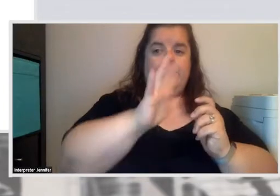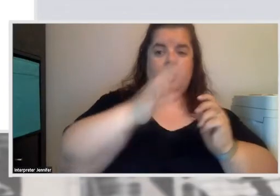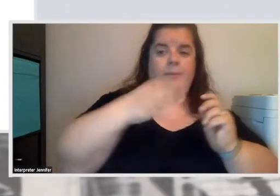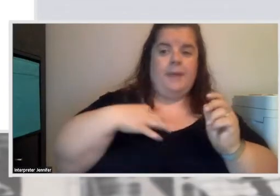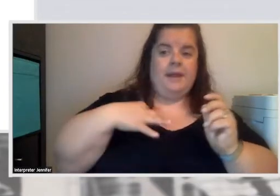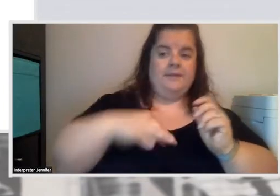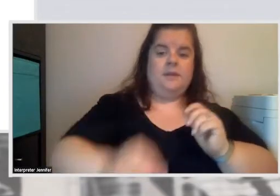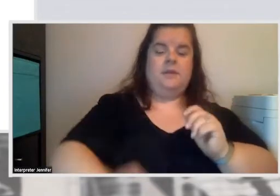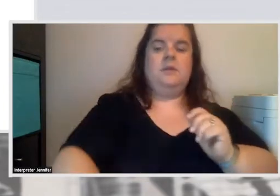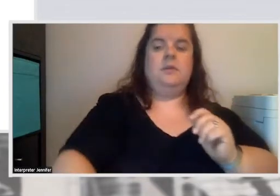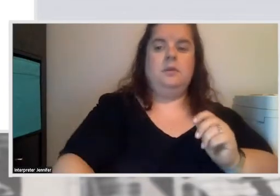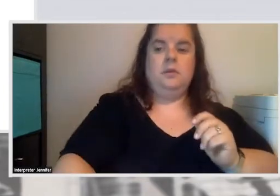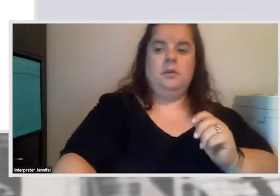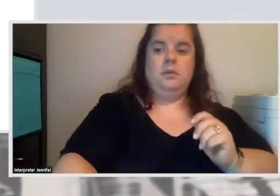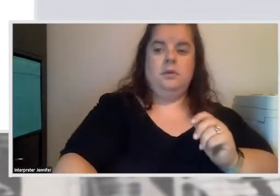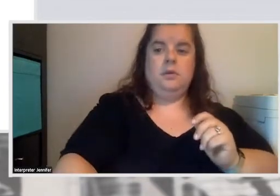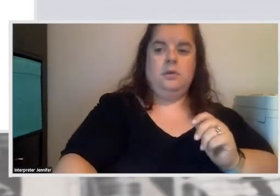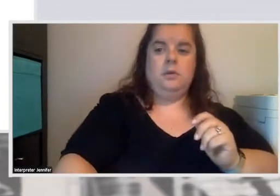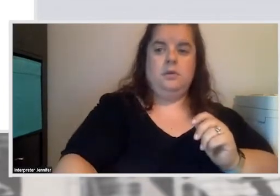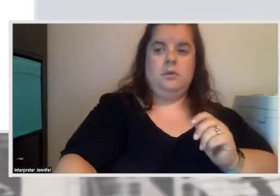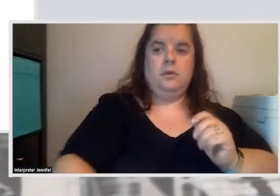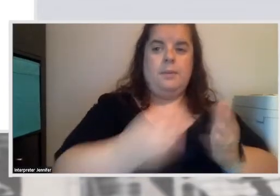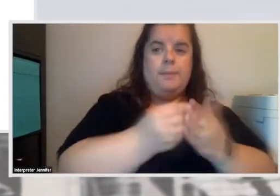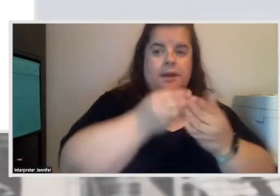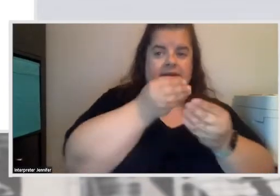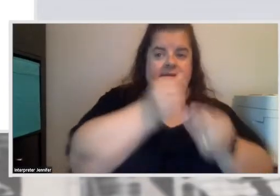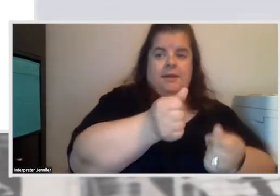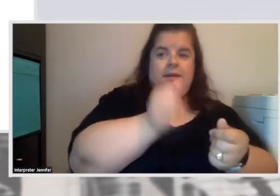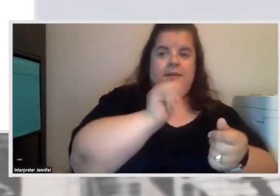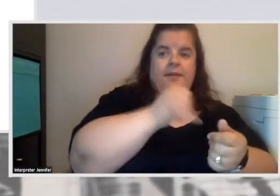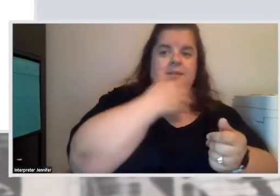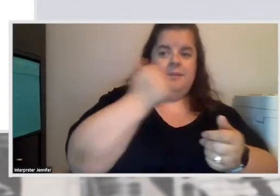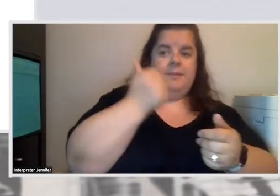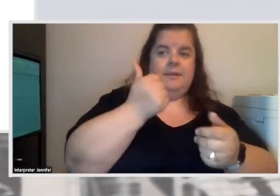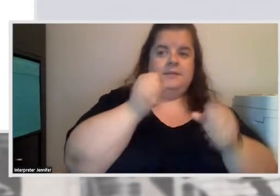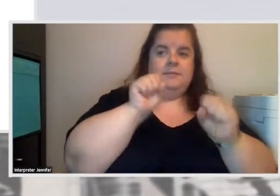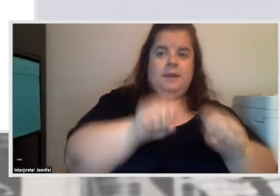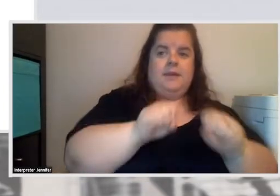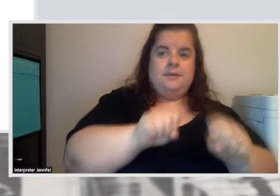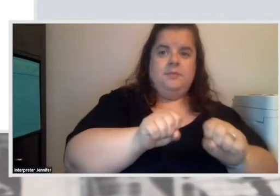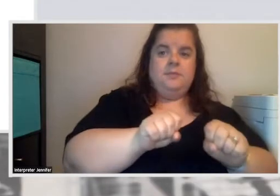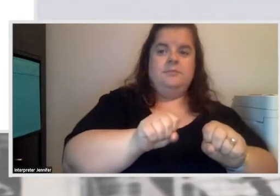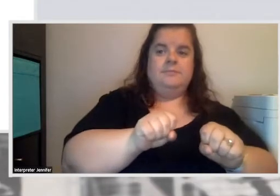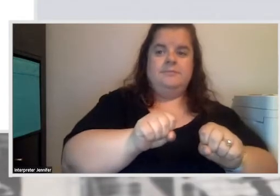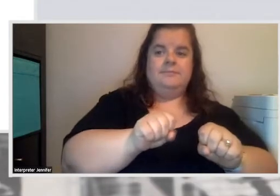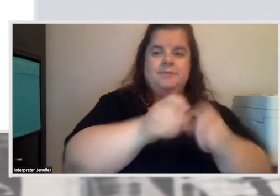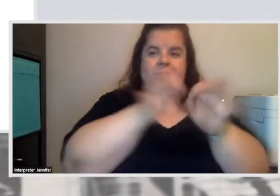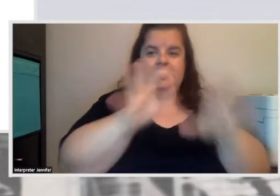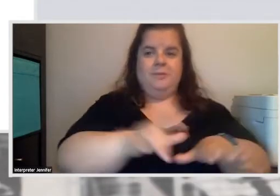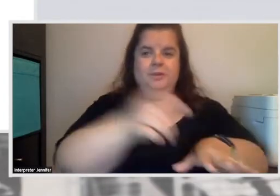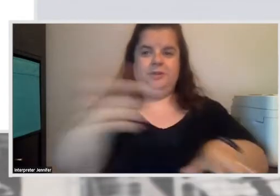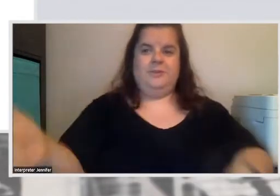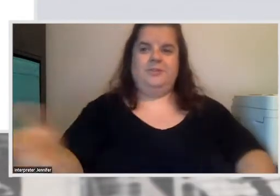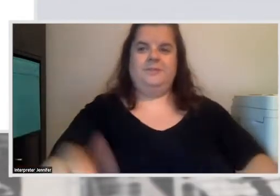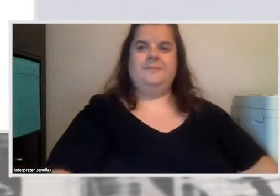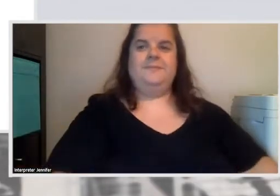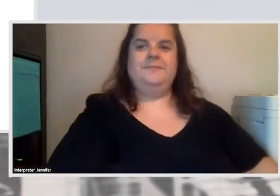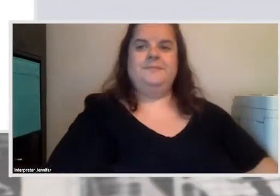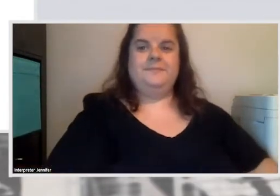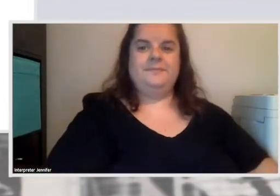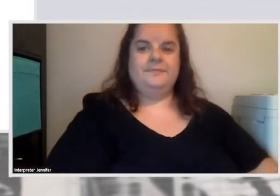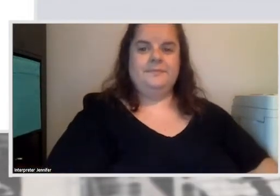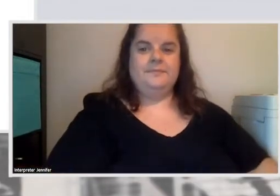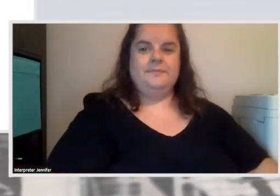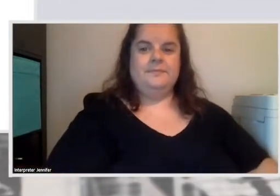to maintain a lot in one's neighborhood is to the best extent possible is going to someone who is in that community can benefit from that. So that's our land